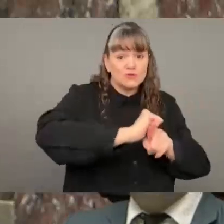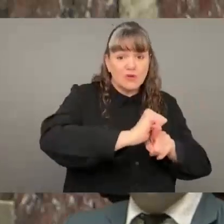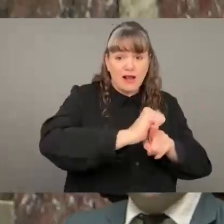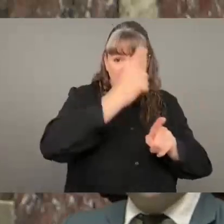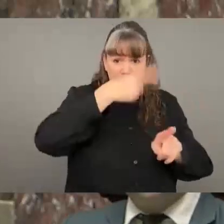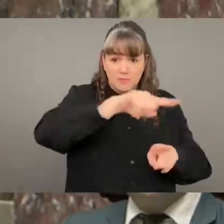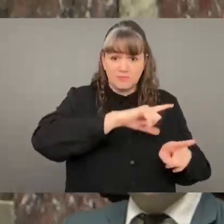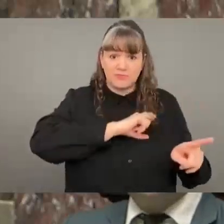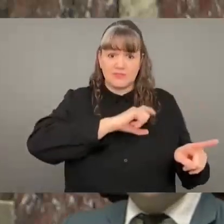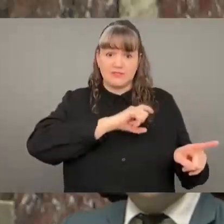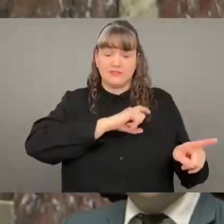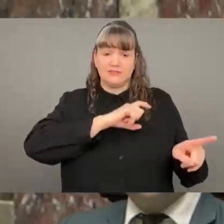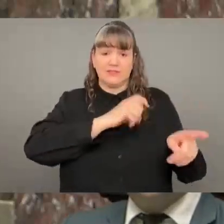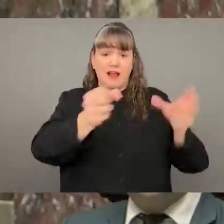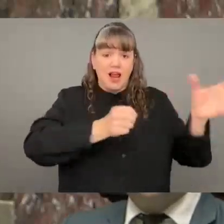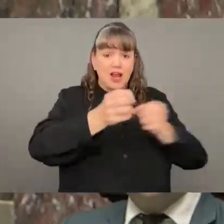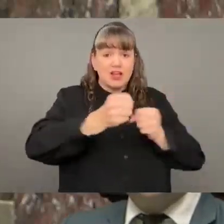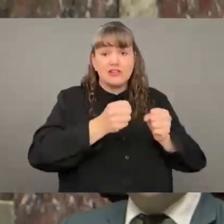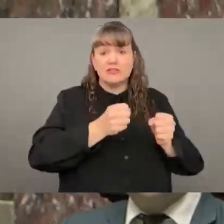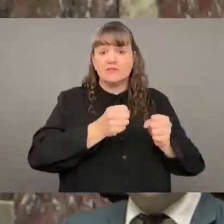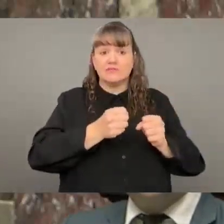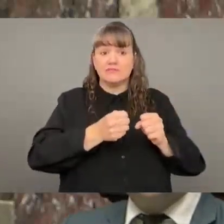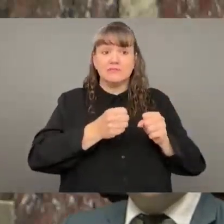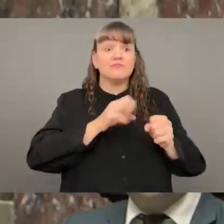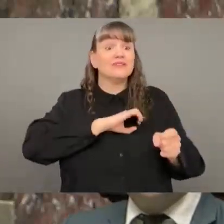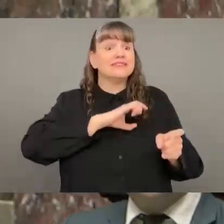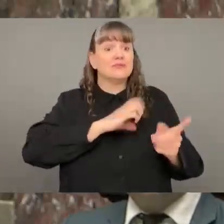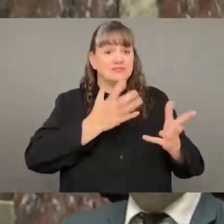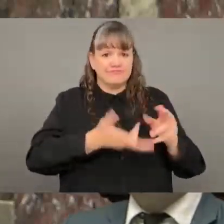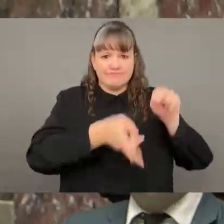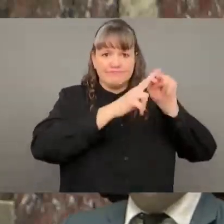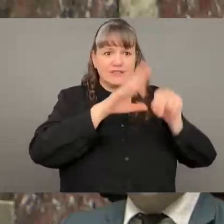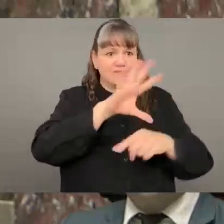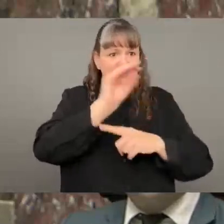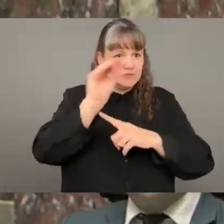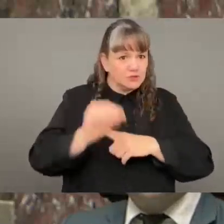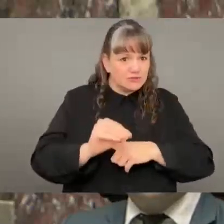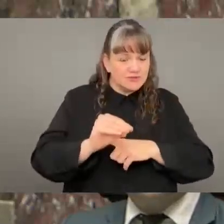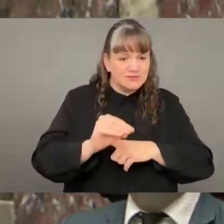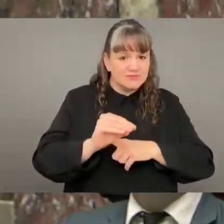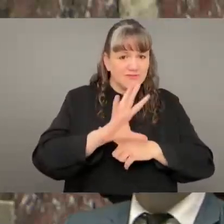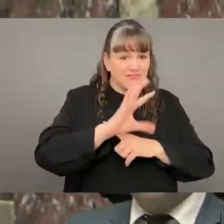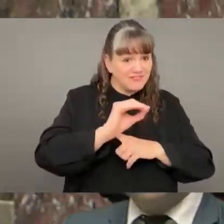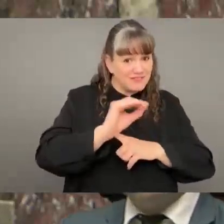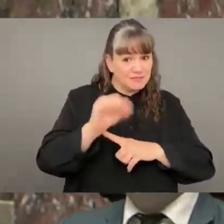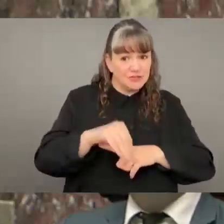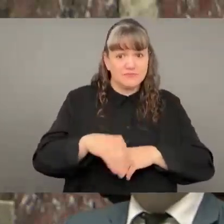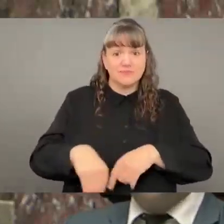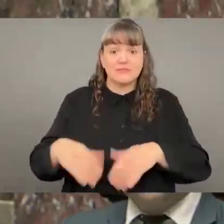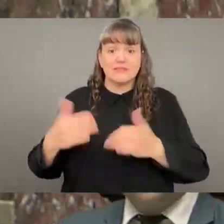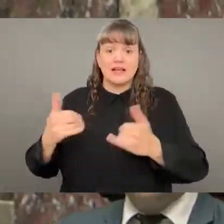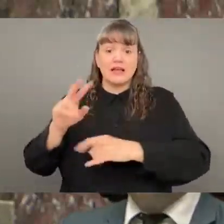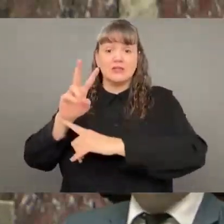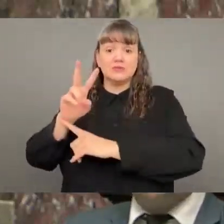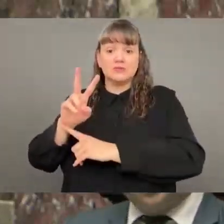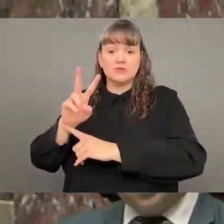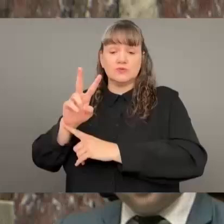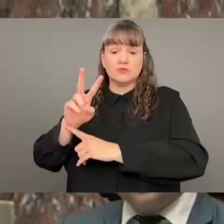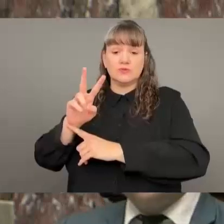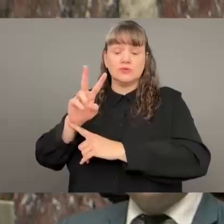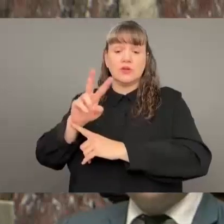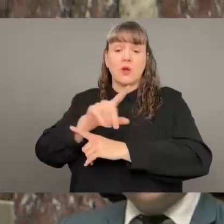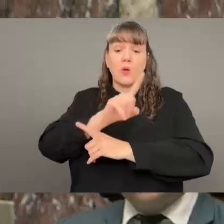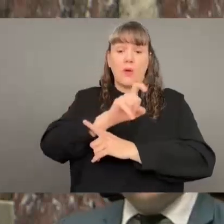to 288 police officers per year. Where were you when that was happening? This